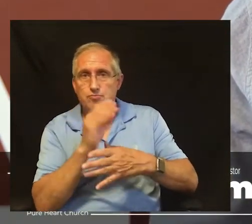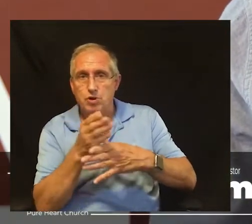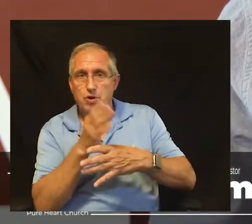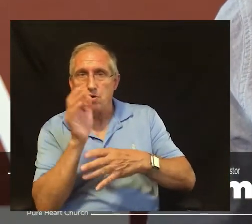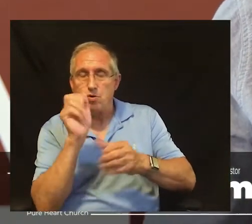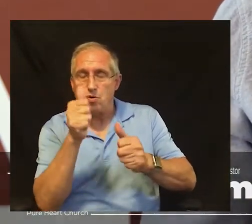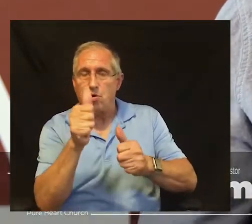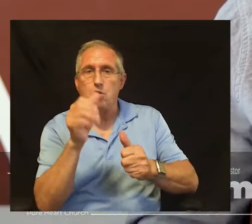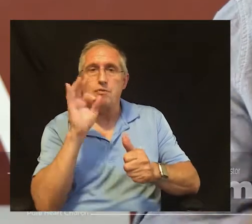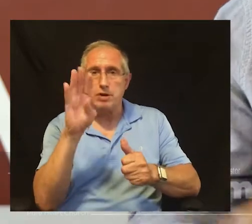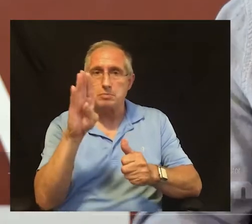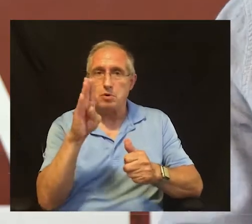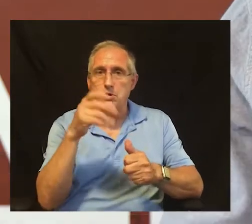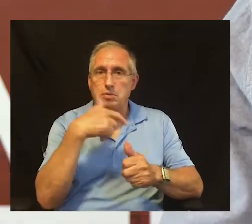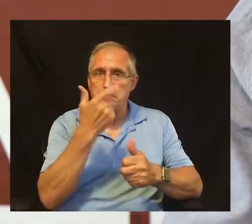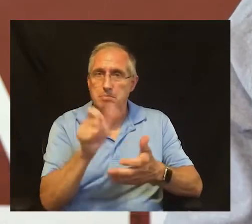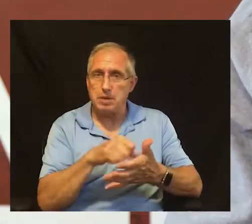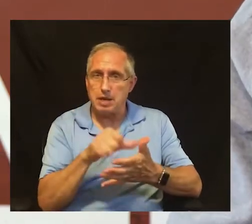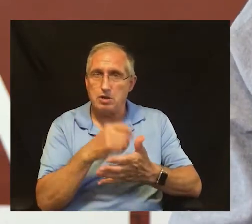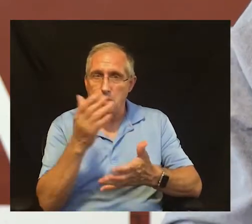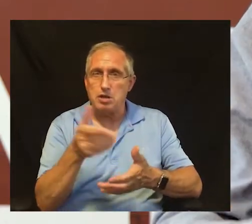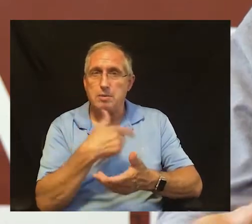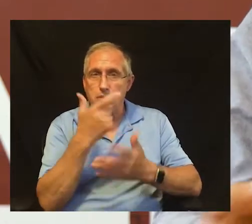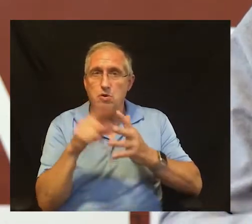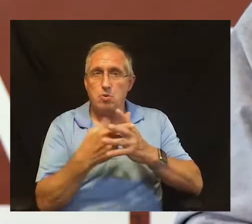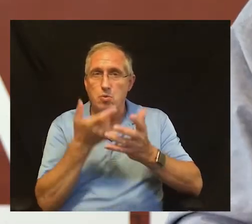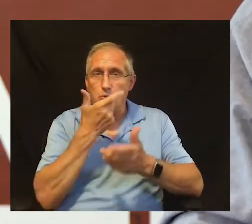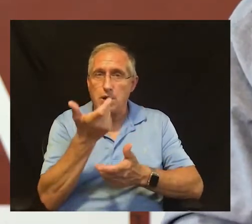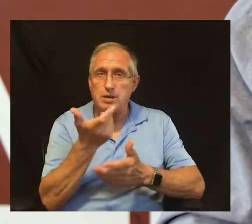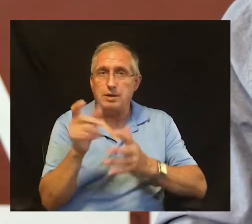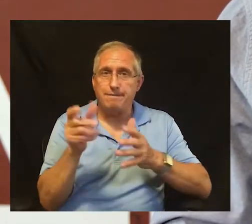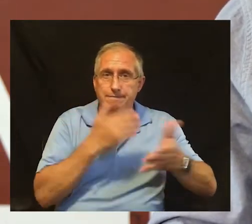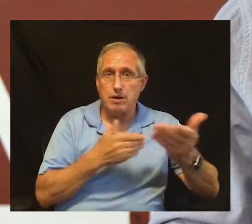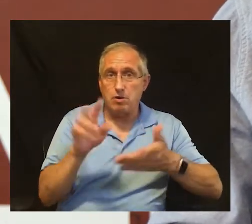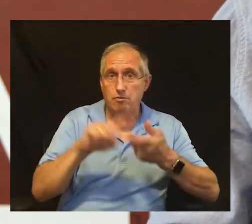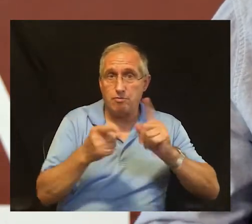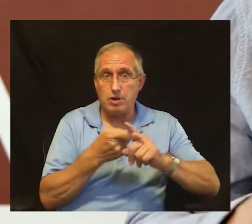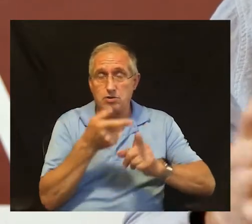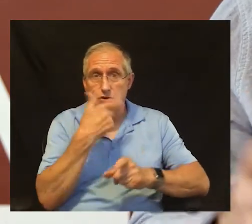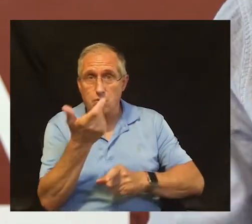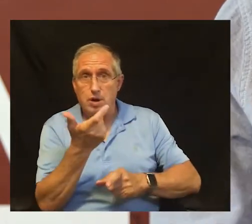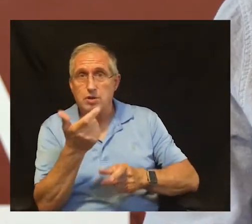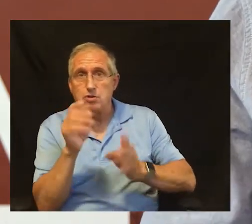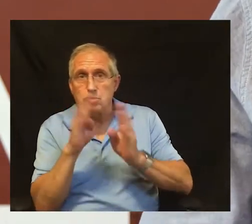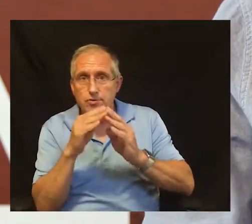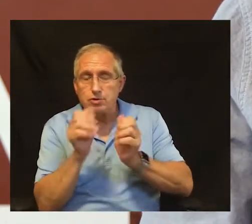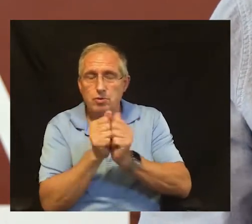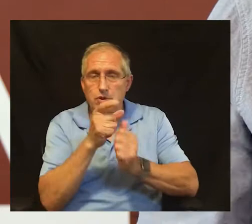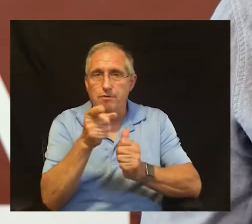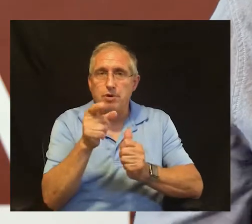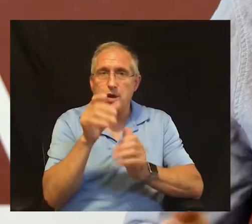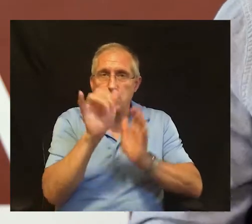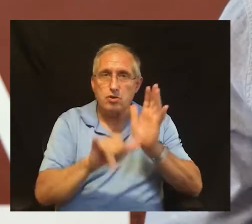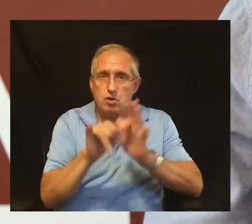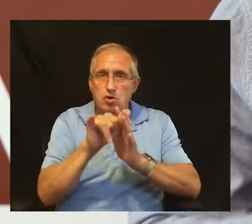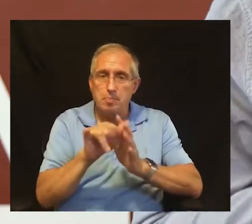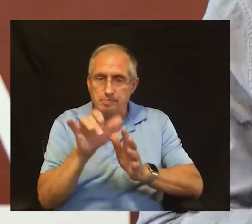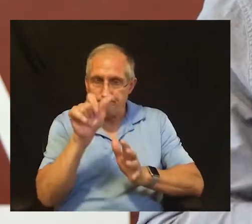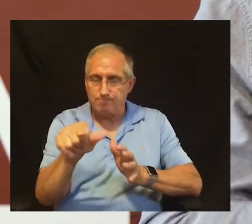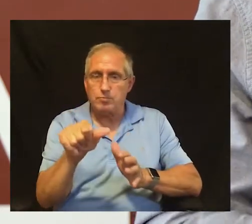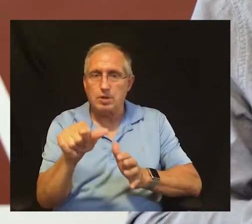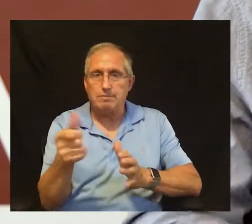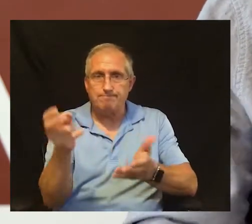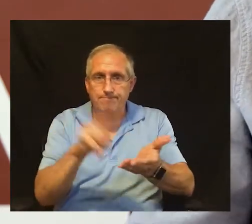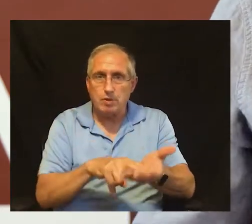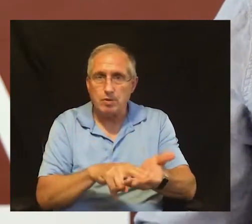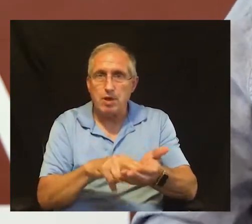own Facebook page. I've seen many of you have started watch parties of your own on Facebook and invited your friends to join and watch in the service with you. If you're on YouTube, go ahead and